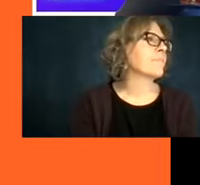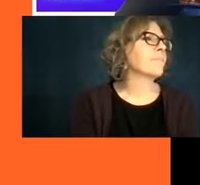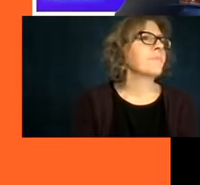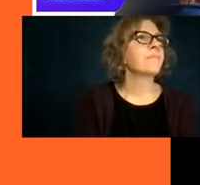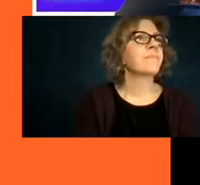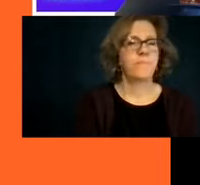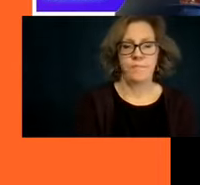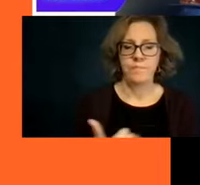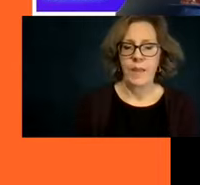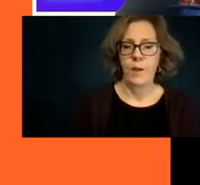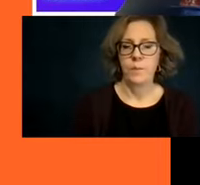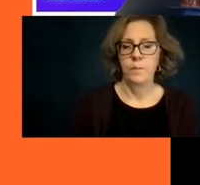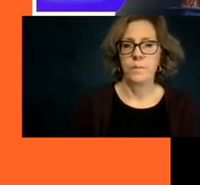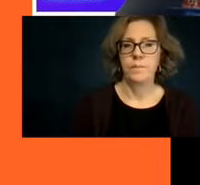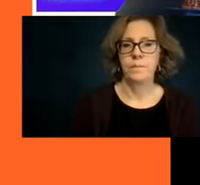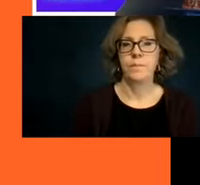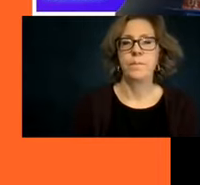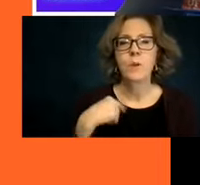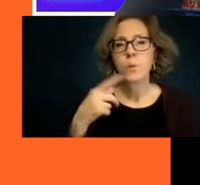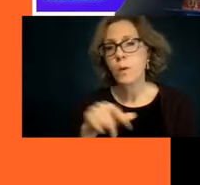And now we're going to hear from Catherine.